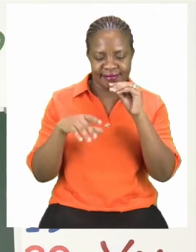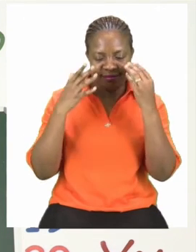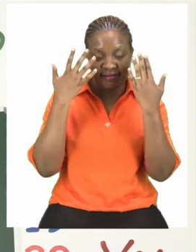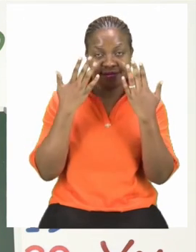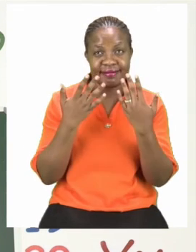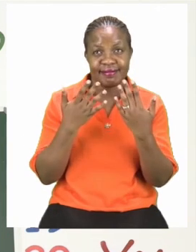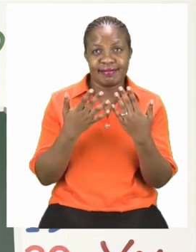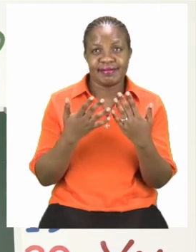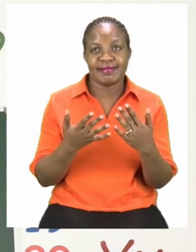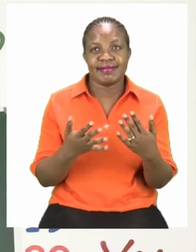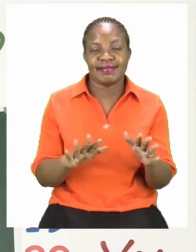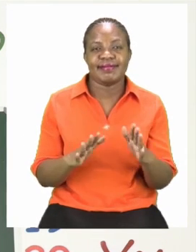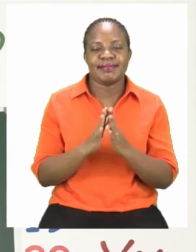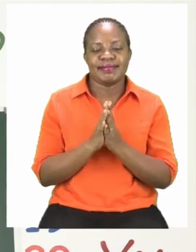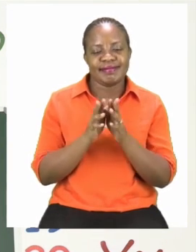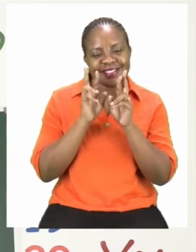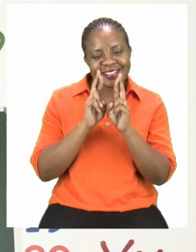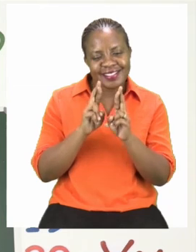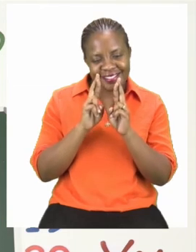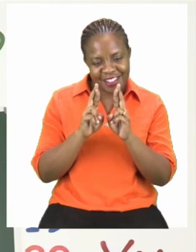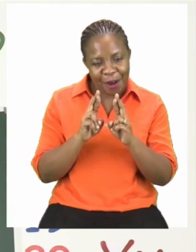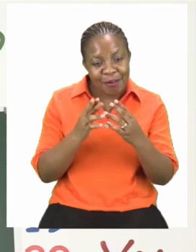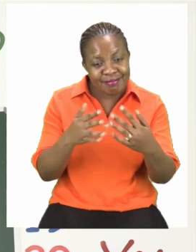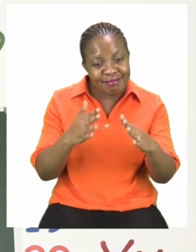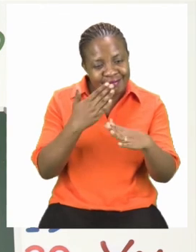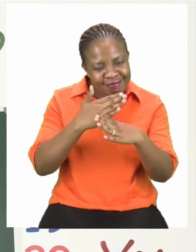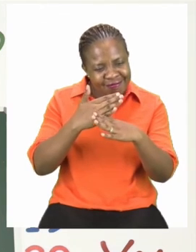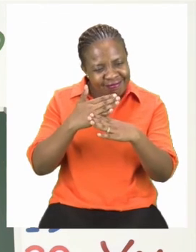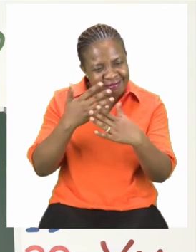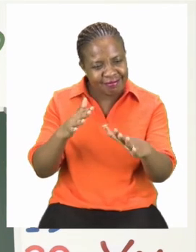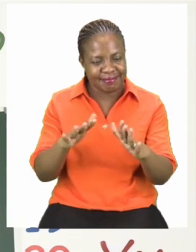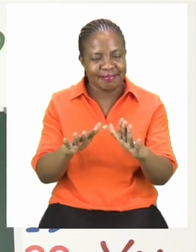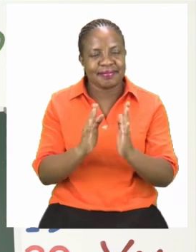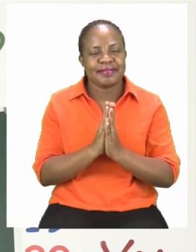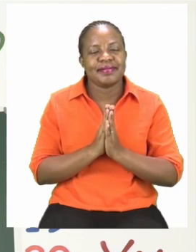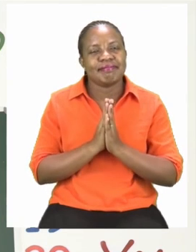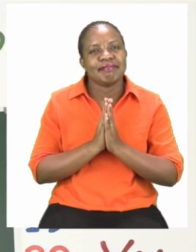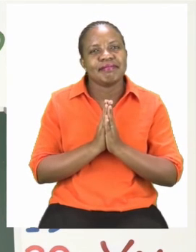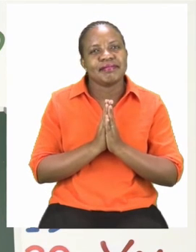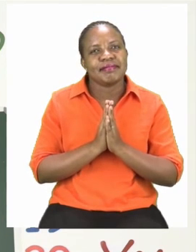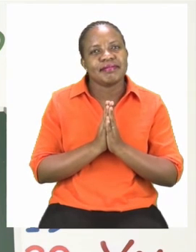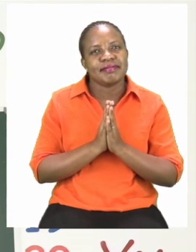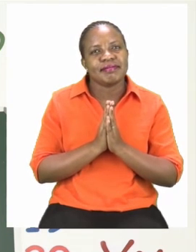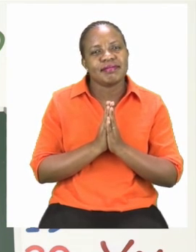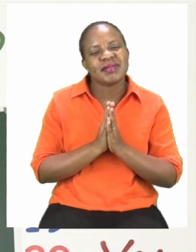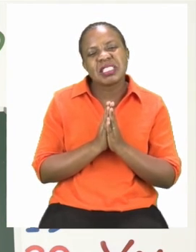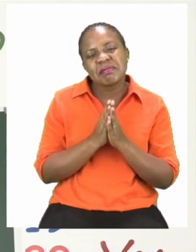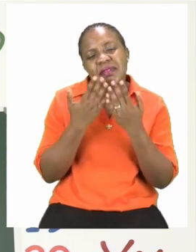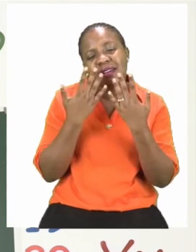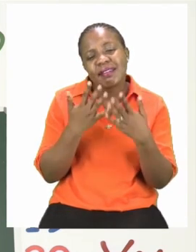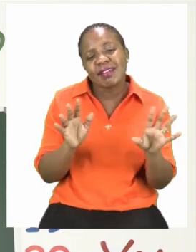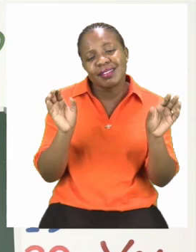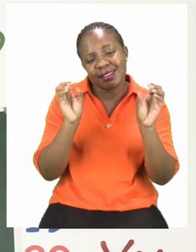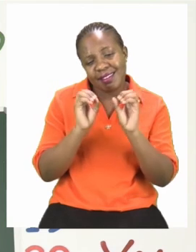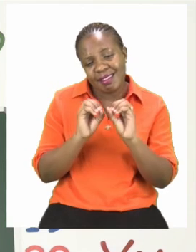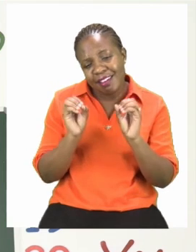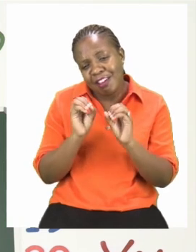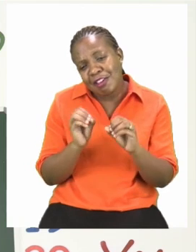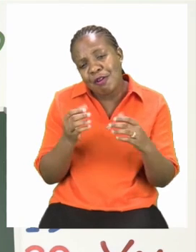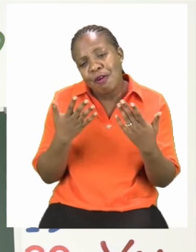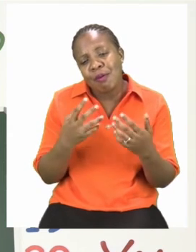of 12 is 6. Now remember, boys and girls, if the answers don't match, if